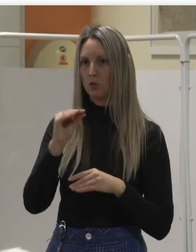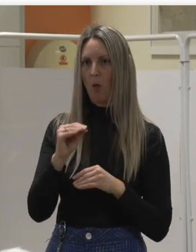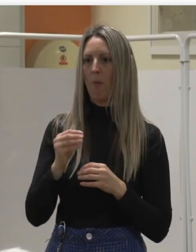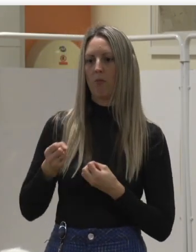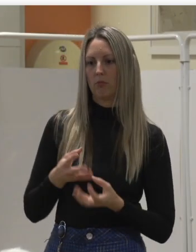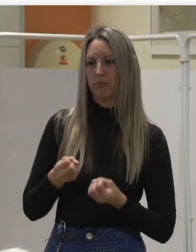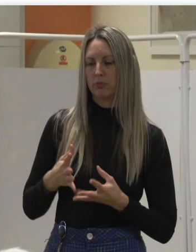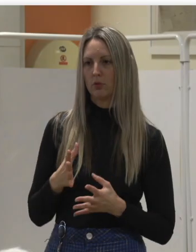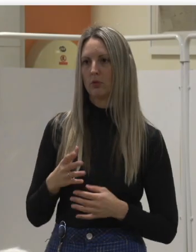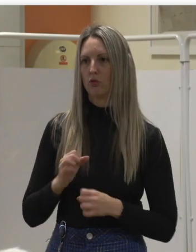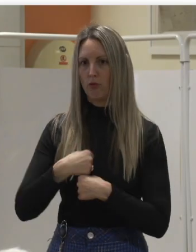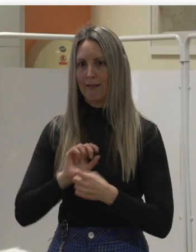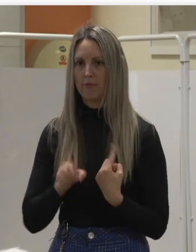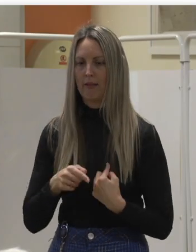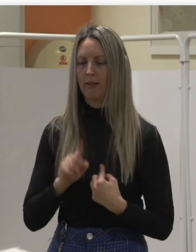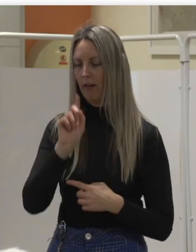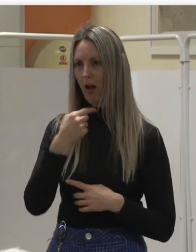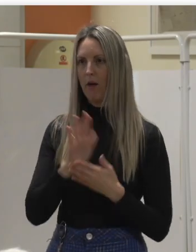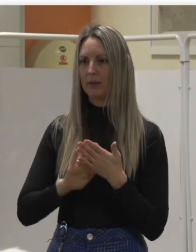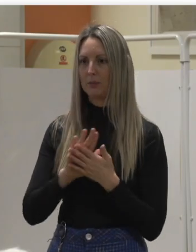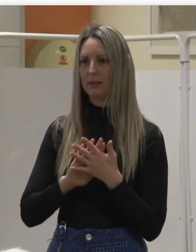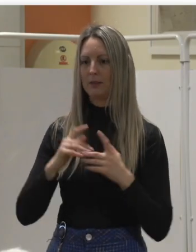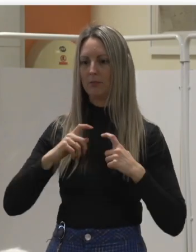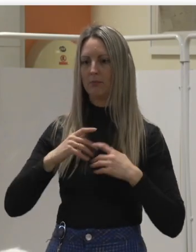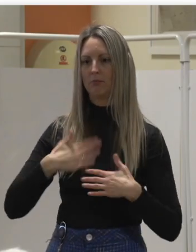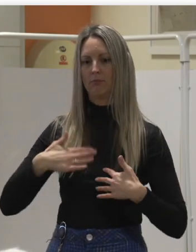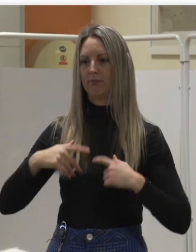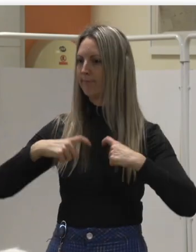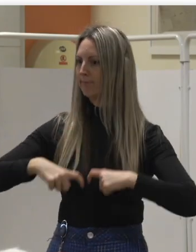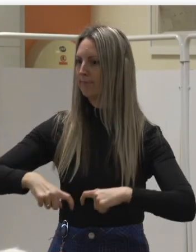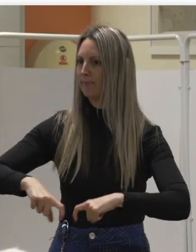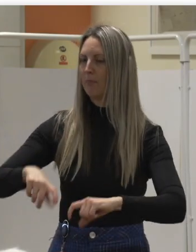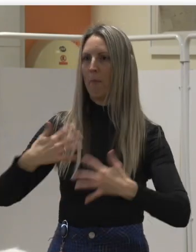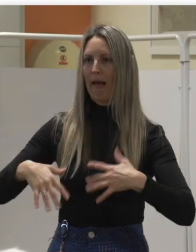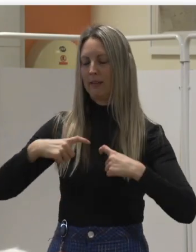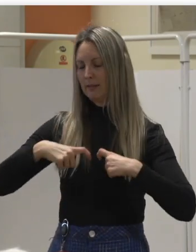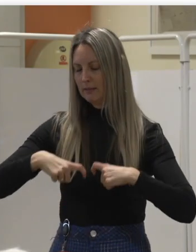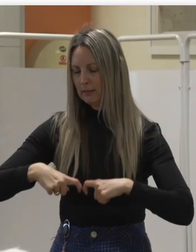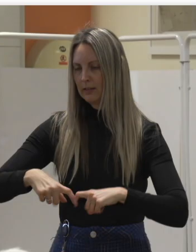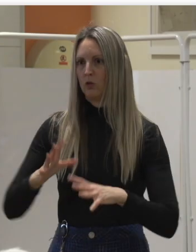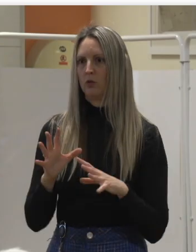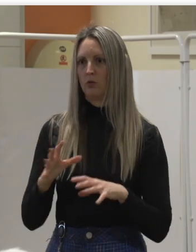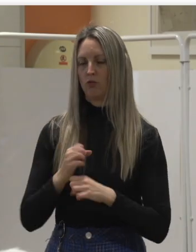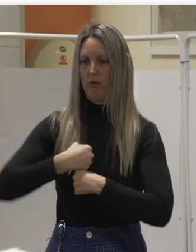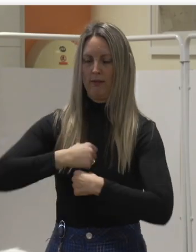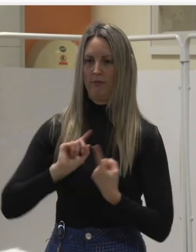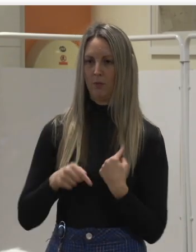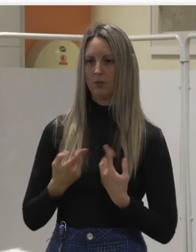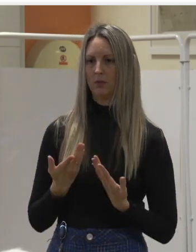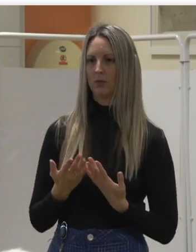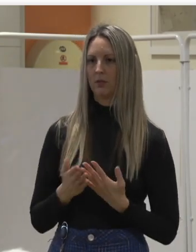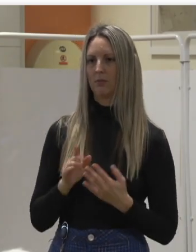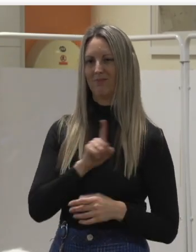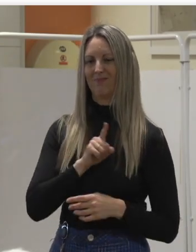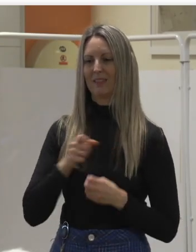is dampened down. That leads to the whole cycle of pain. And then we spoke about